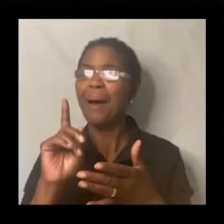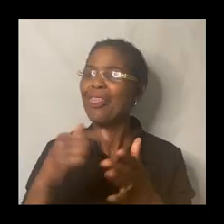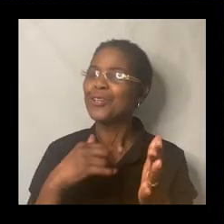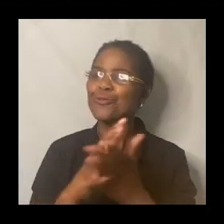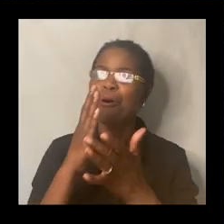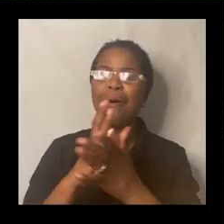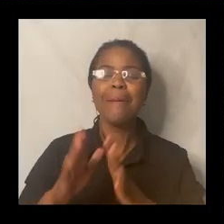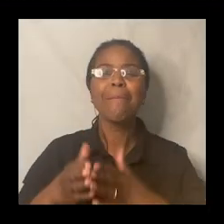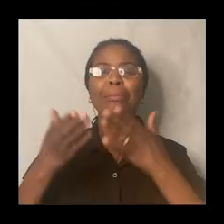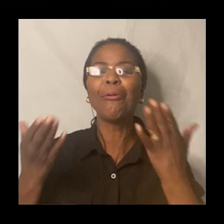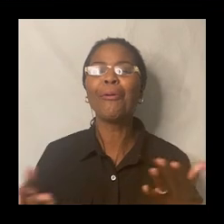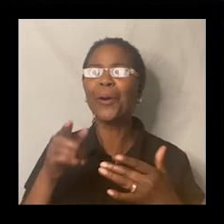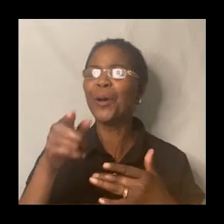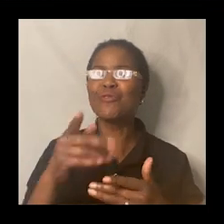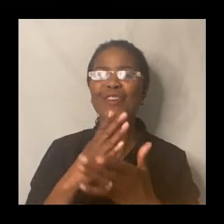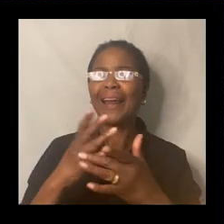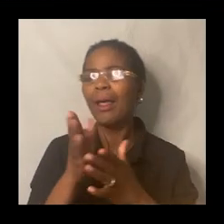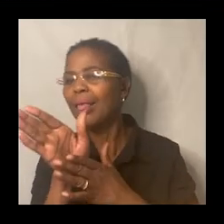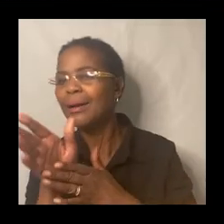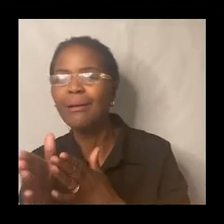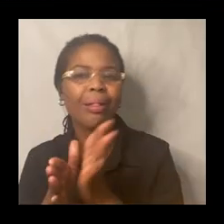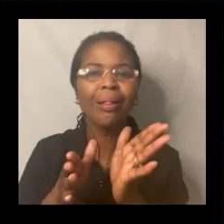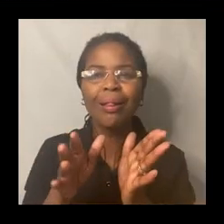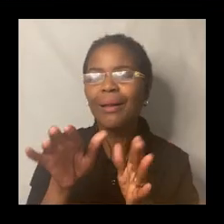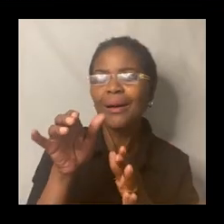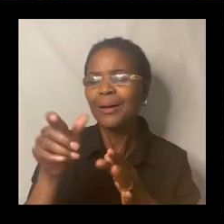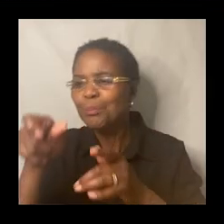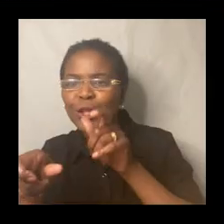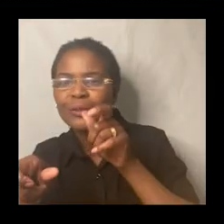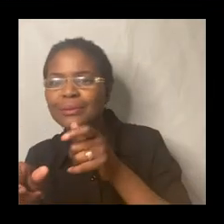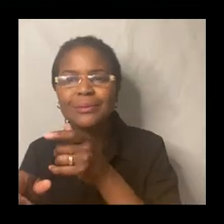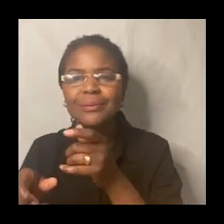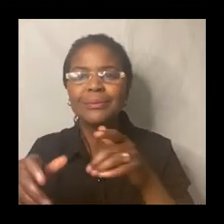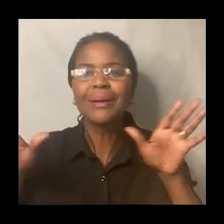that's the joy of the book, that's kind of this beguiling creature of many possibilities.